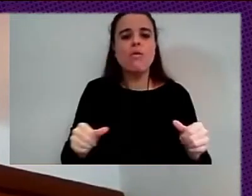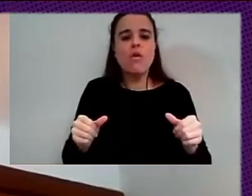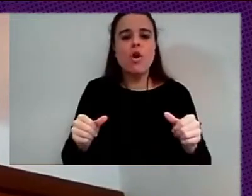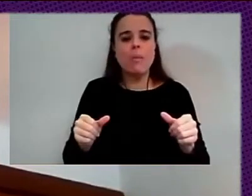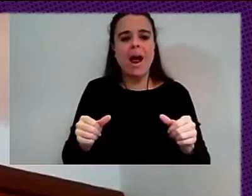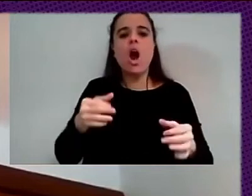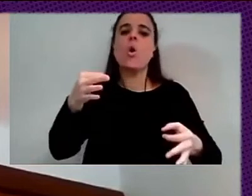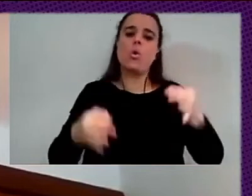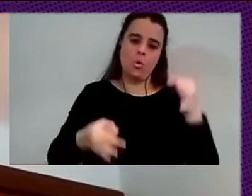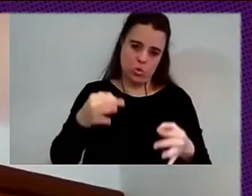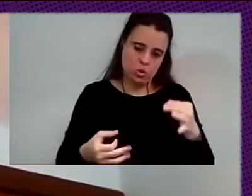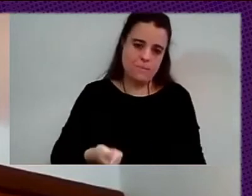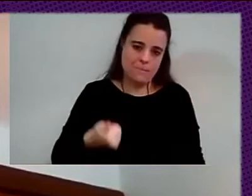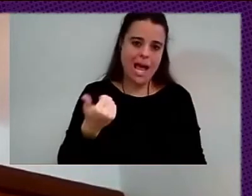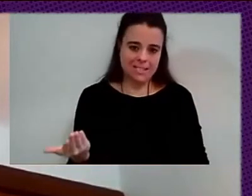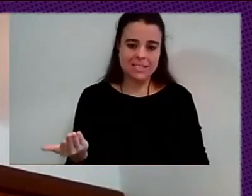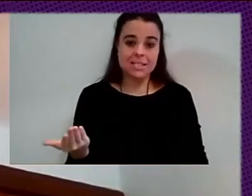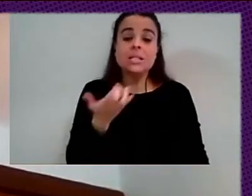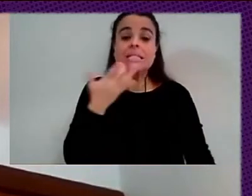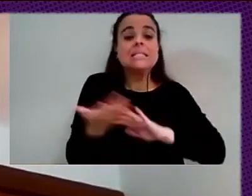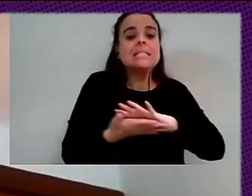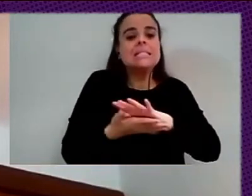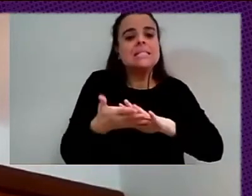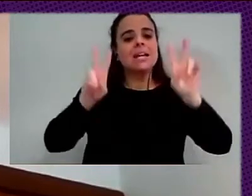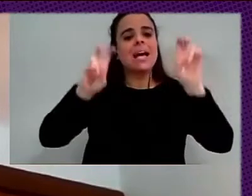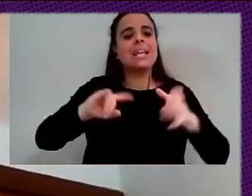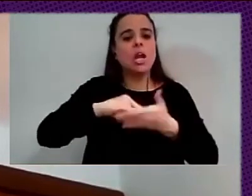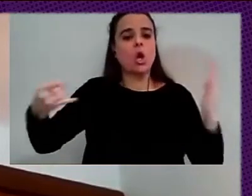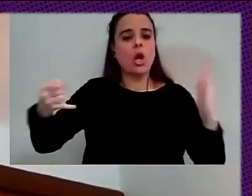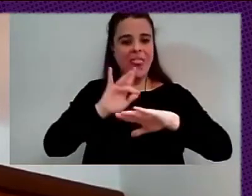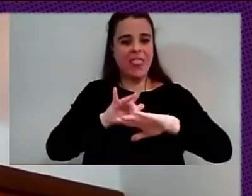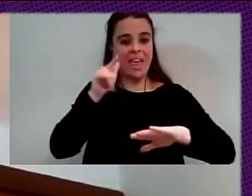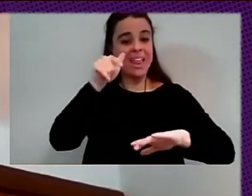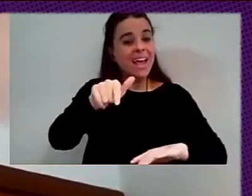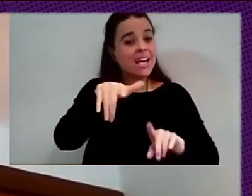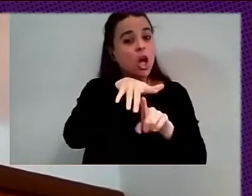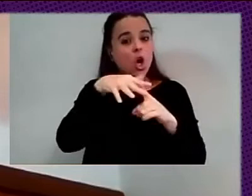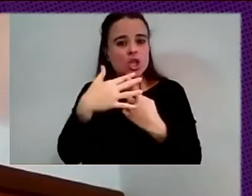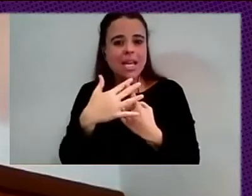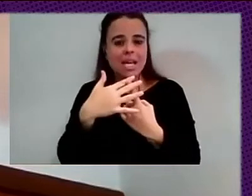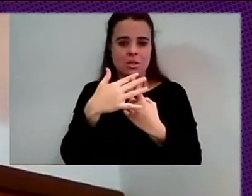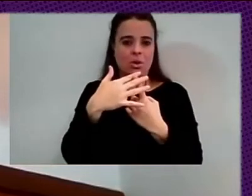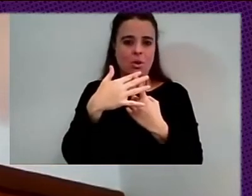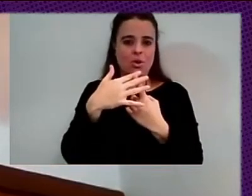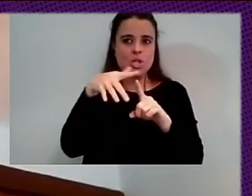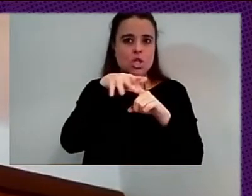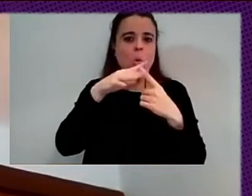that framework. Now, to look at the issue of, say, digital colonialism,